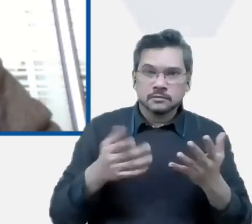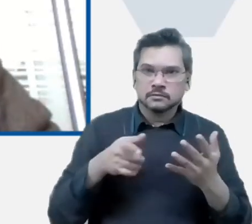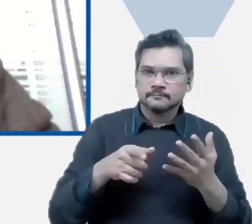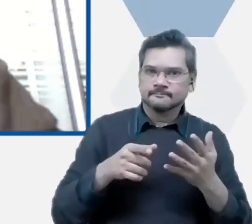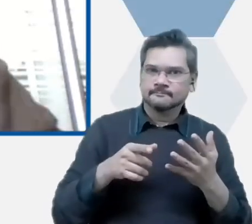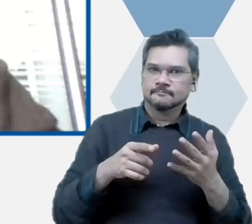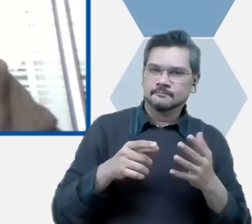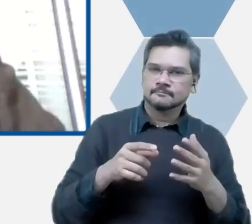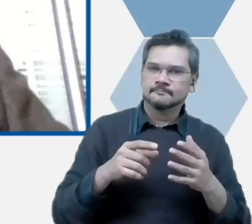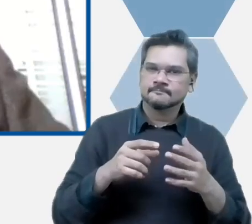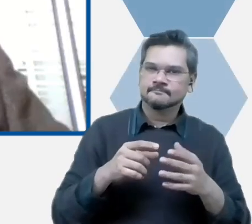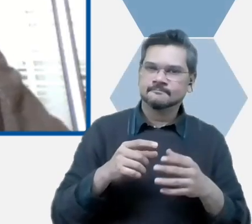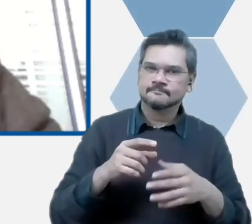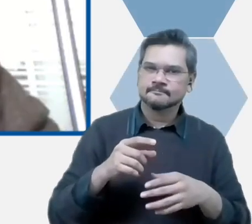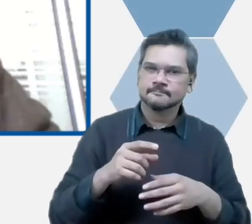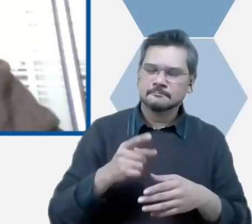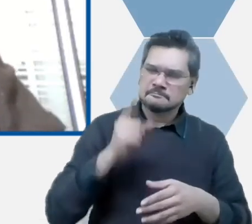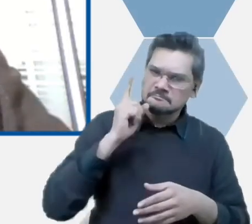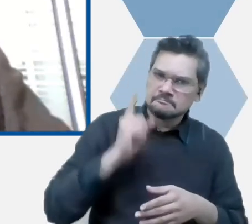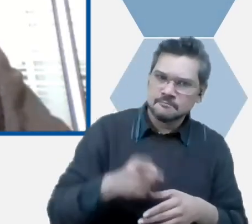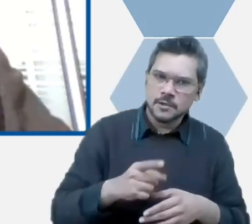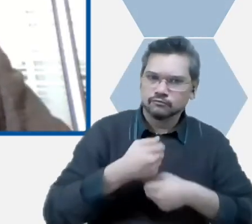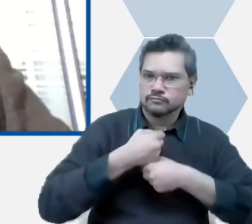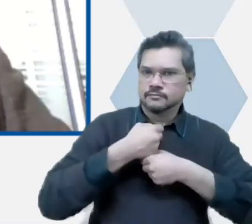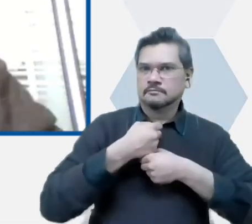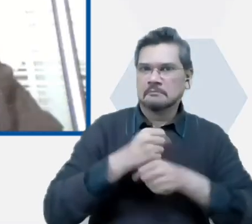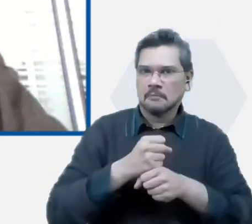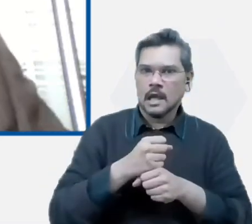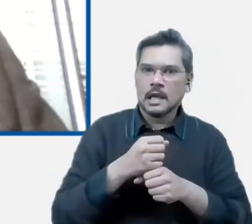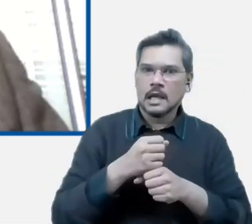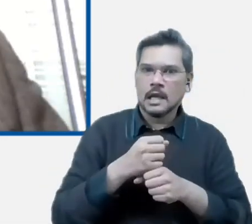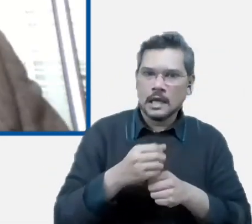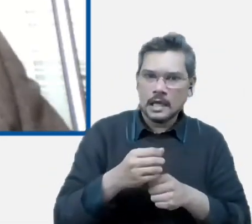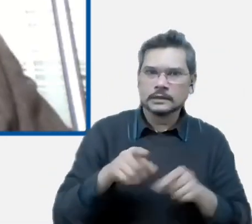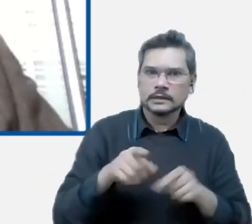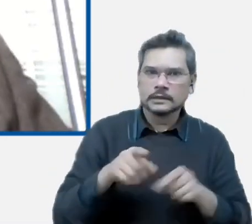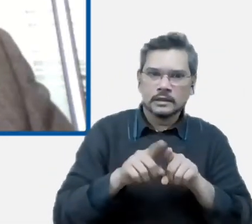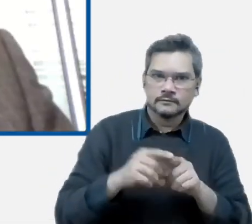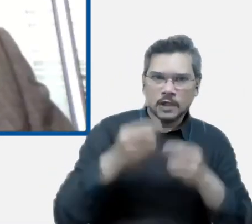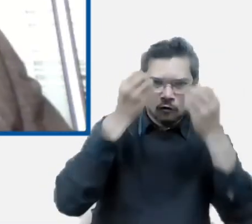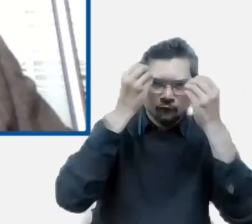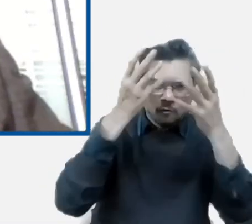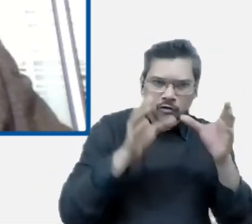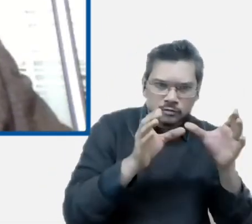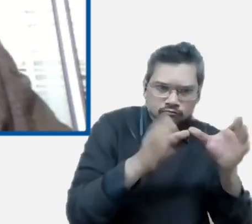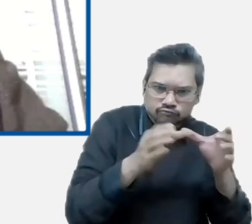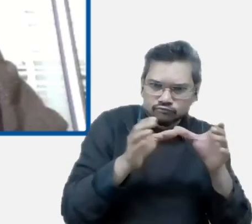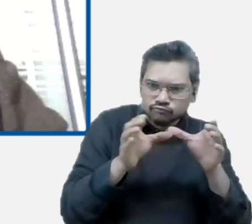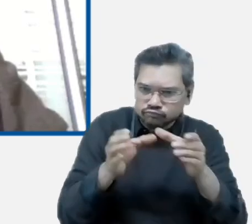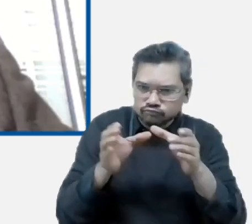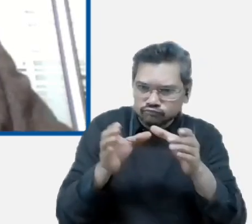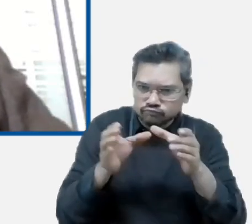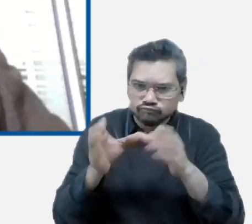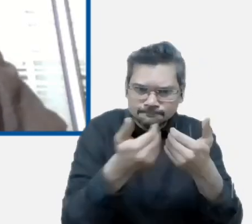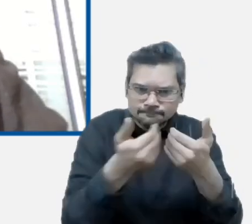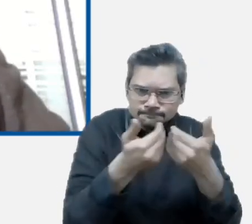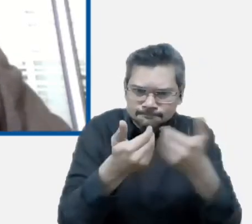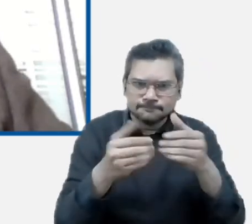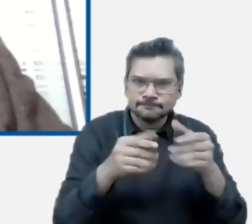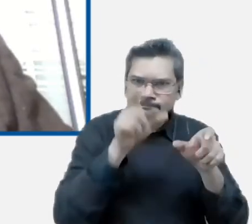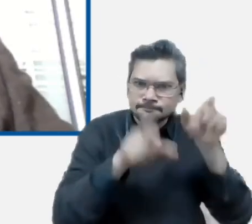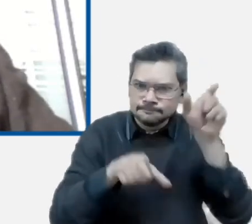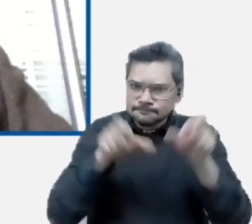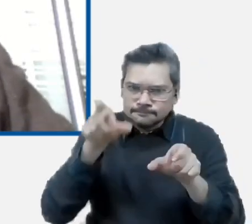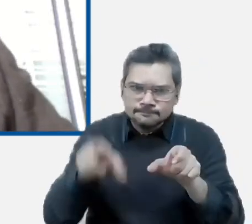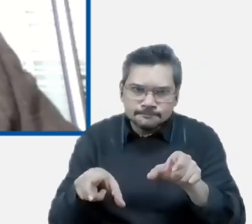on indicators, because at this stage, it's more like the situation is kind of haphazard, but we are still trying